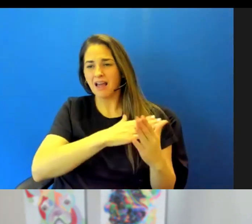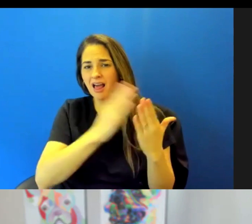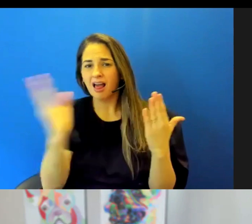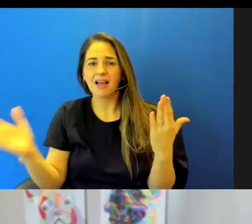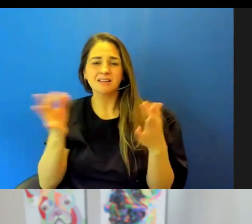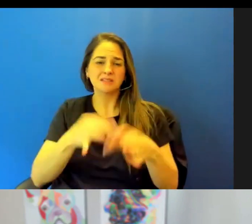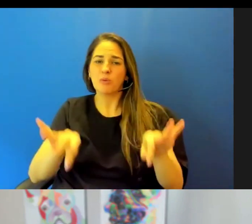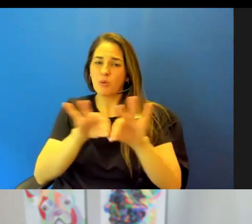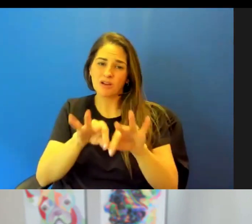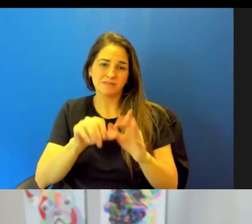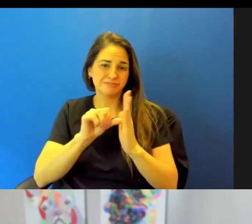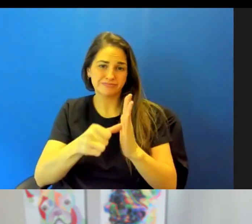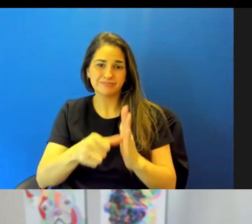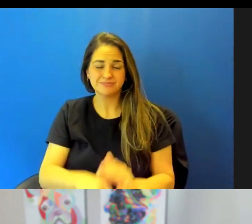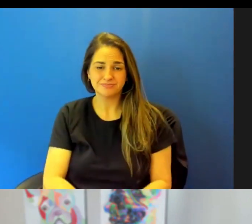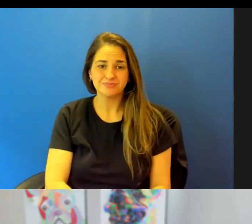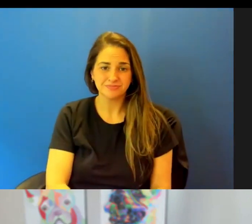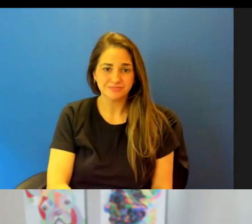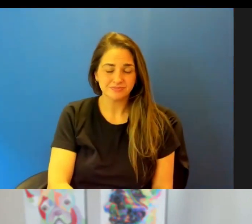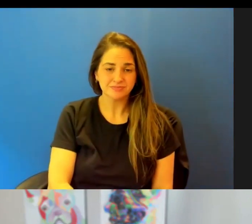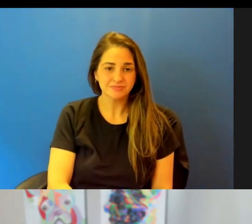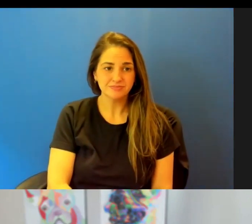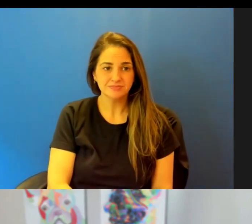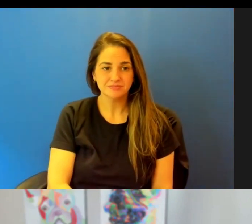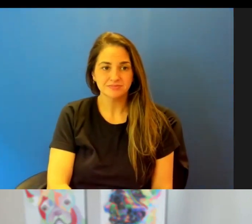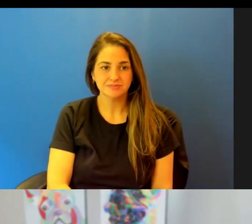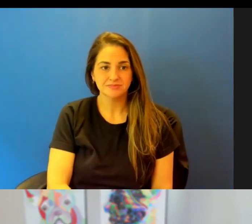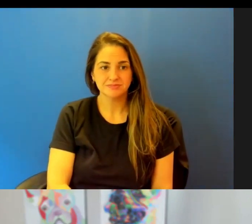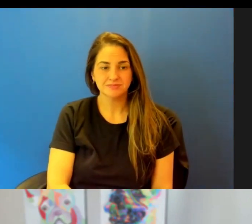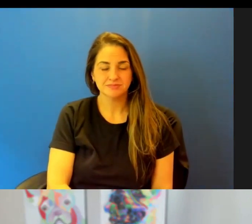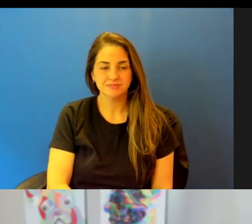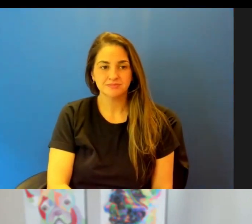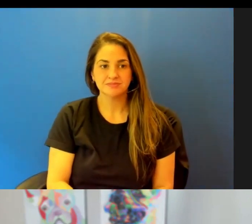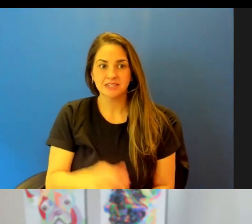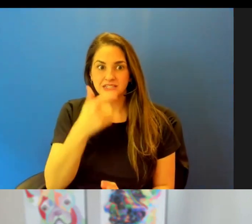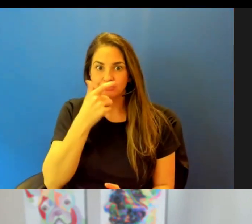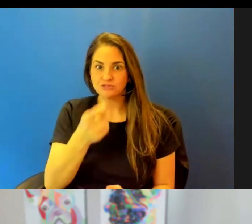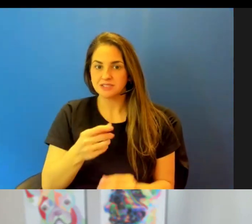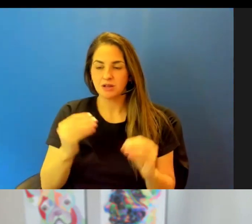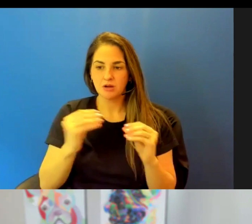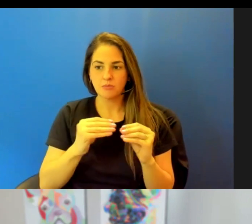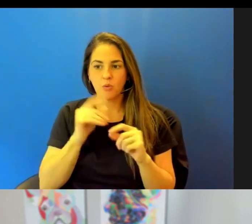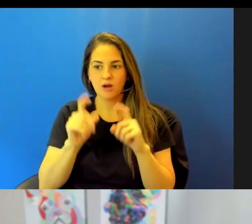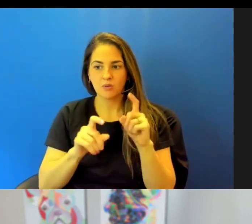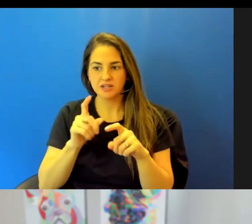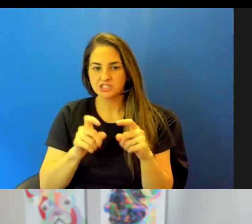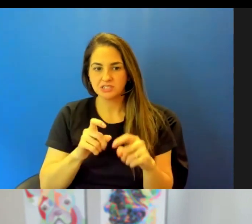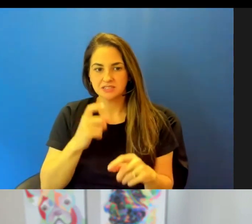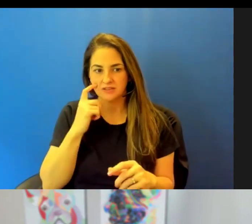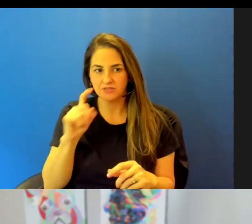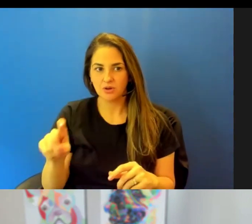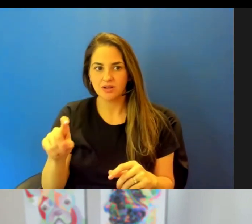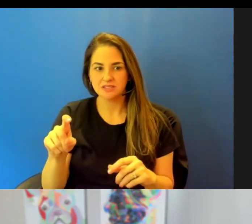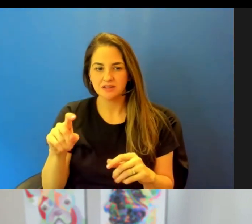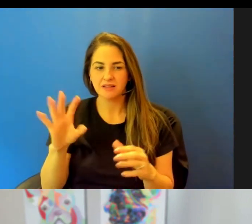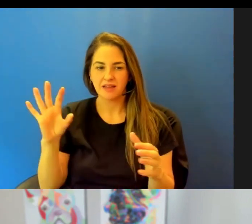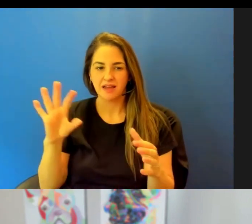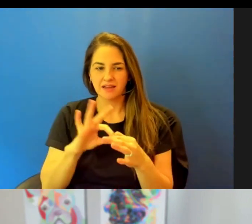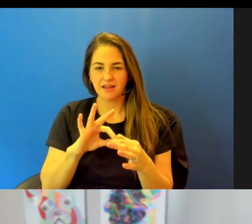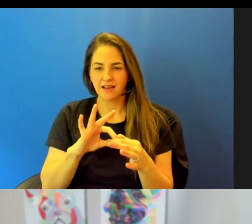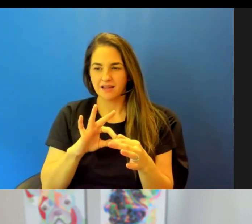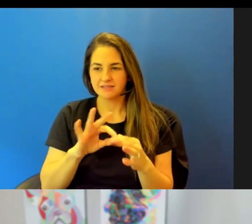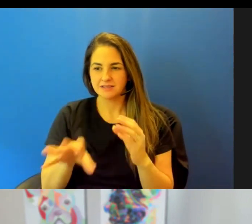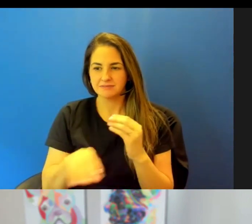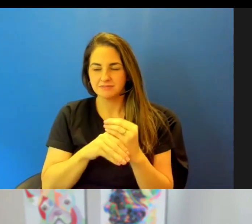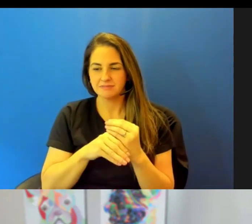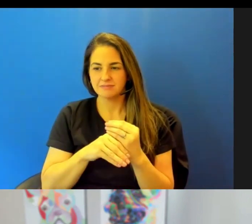well. Hmm. So it's interesting. There are a few other questions that connect here, and